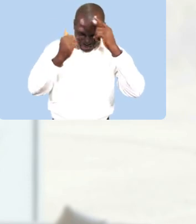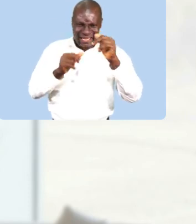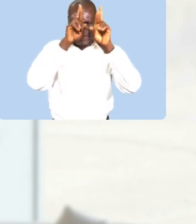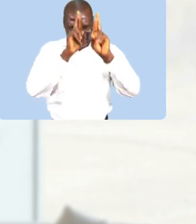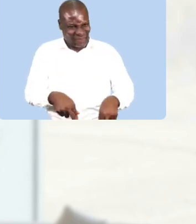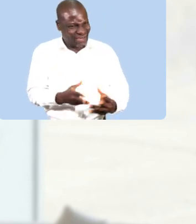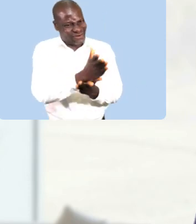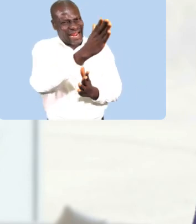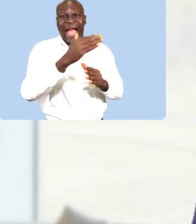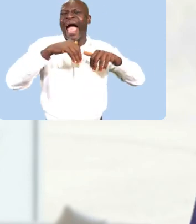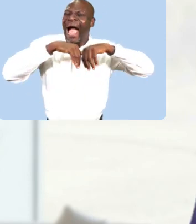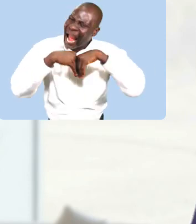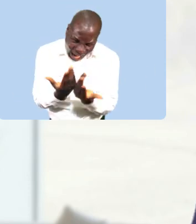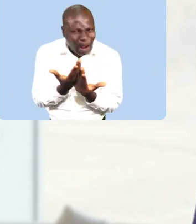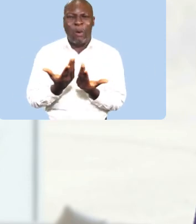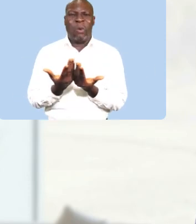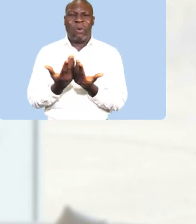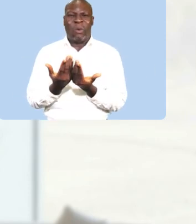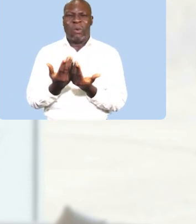right no. Asemwe,